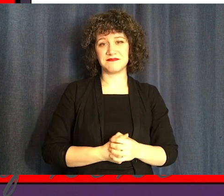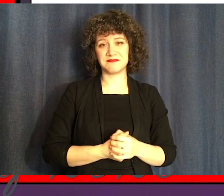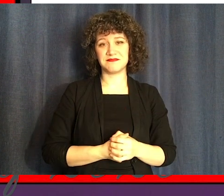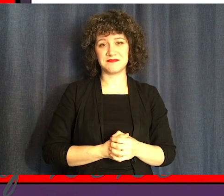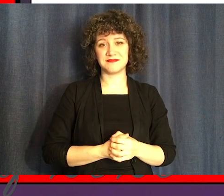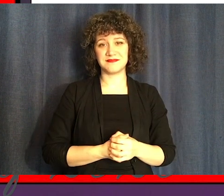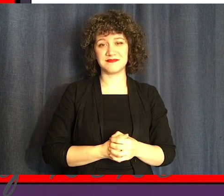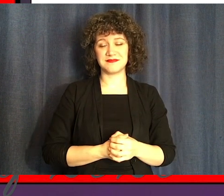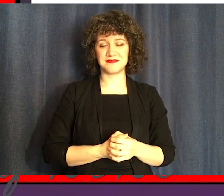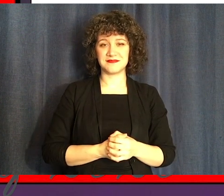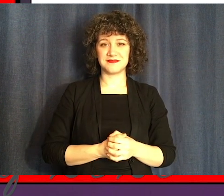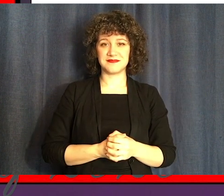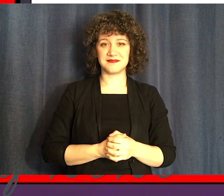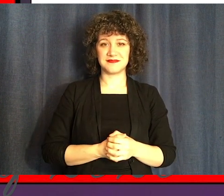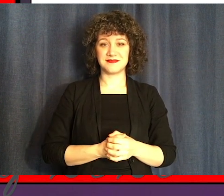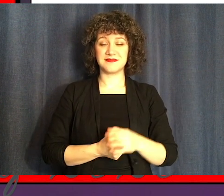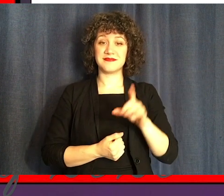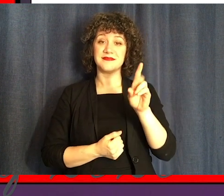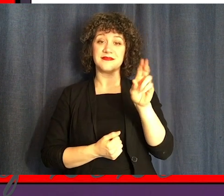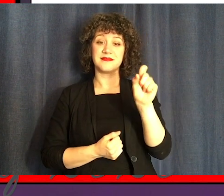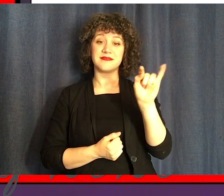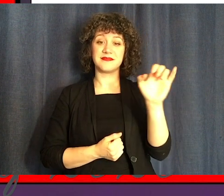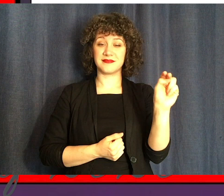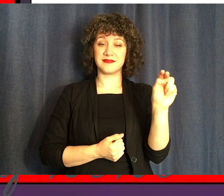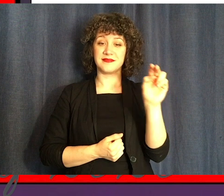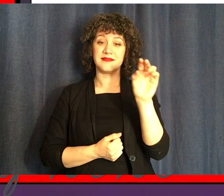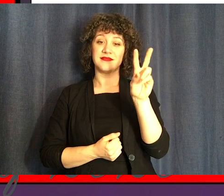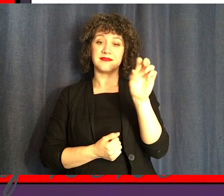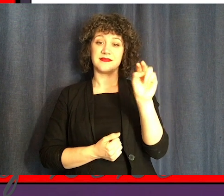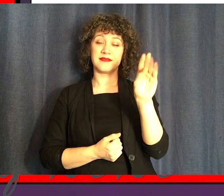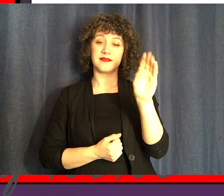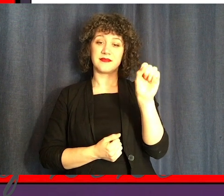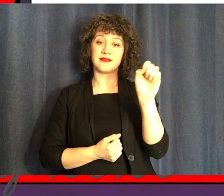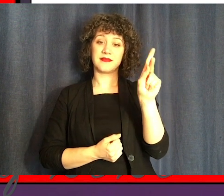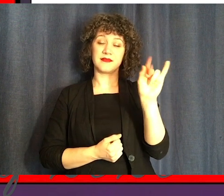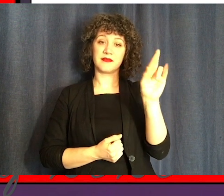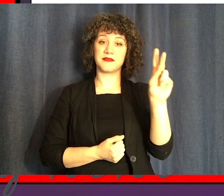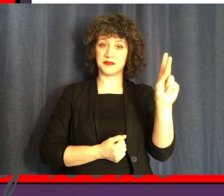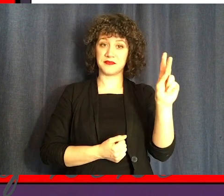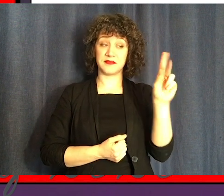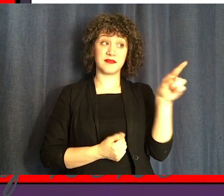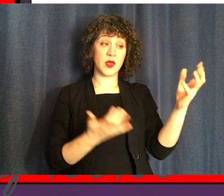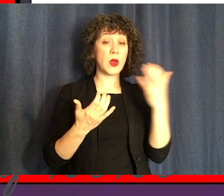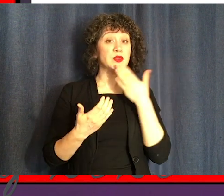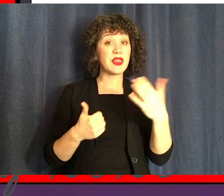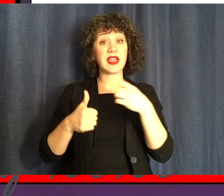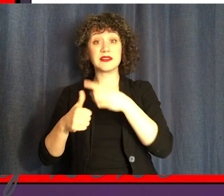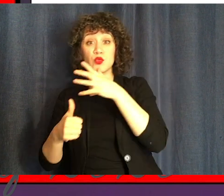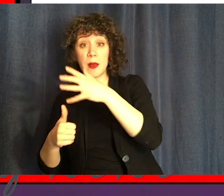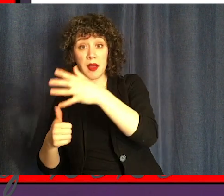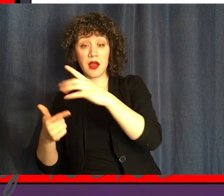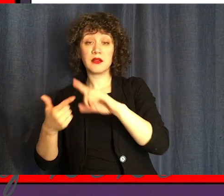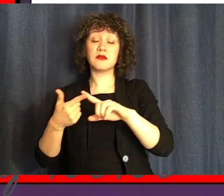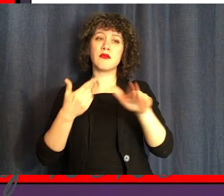Dustin Van Buskirk. Dustin would like to thank his grandma, all the people who helped him through his struggles,